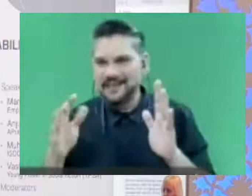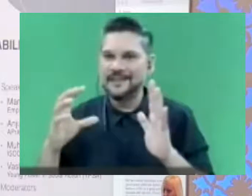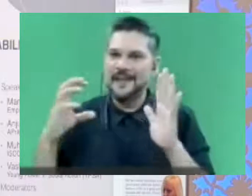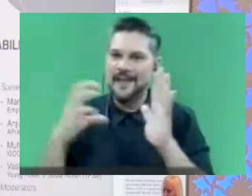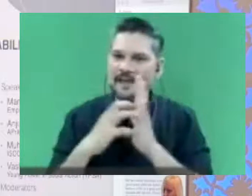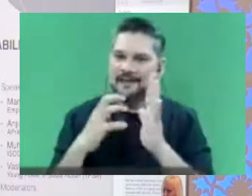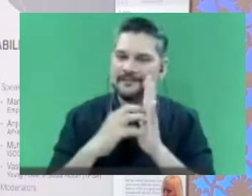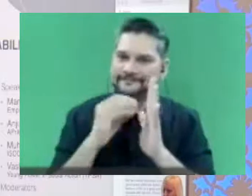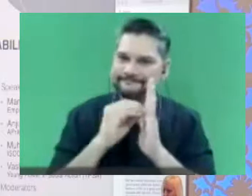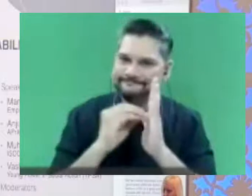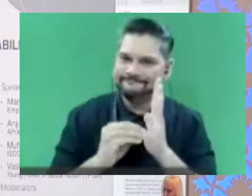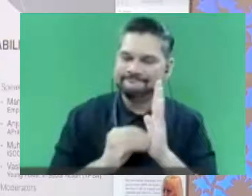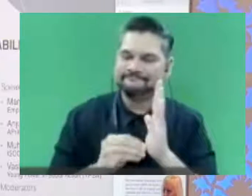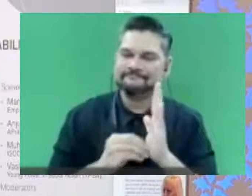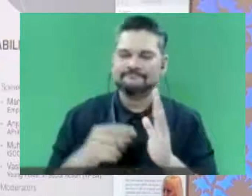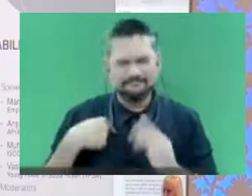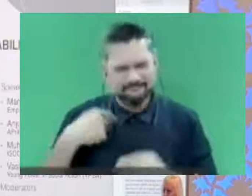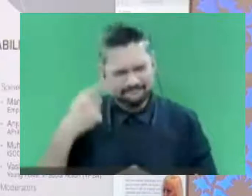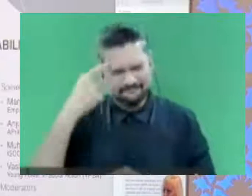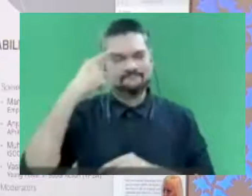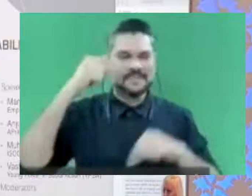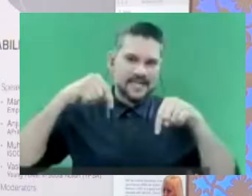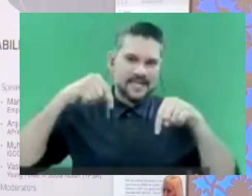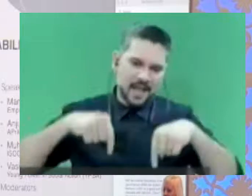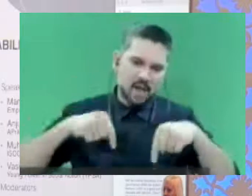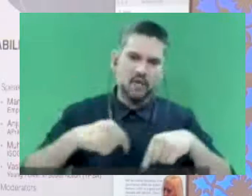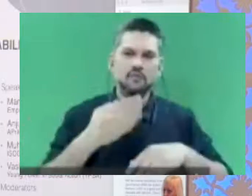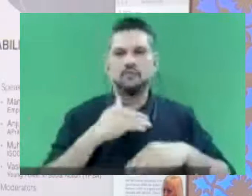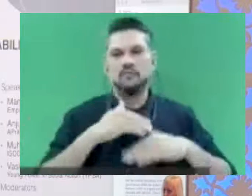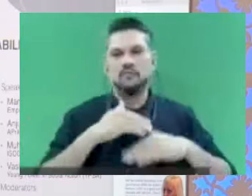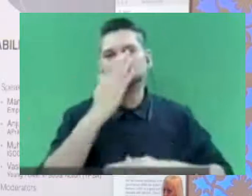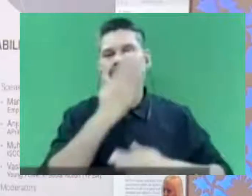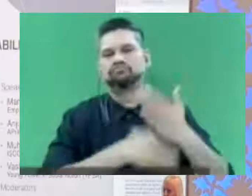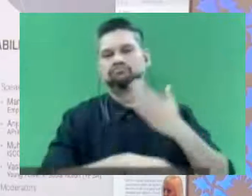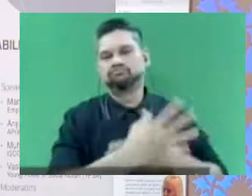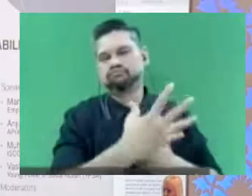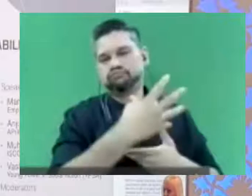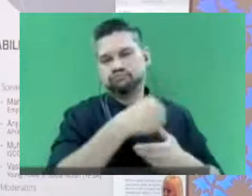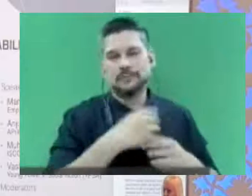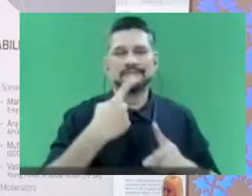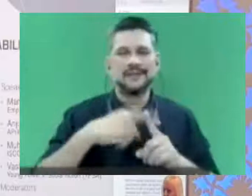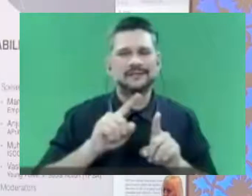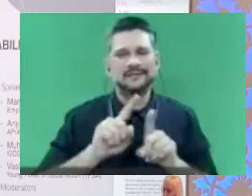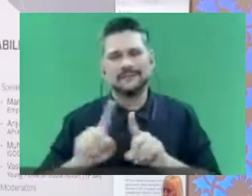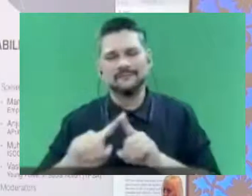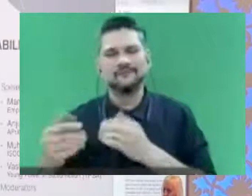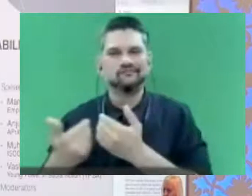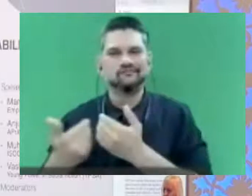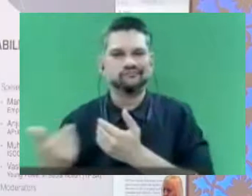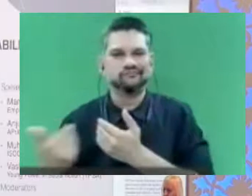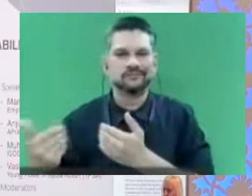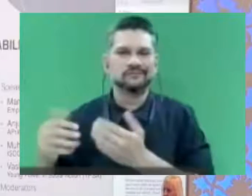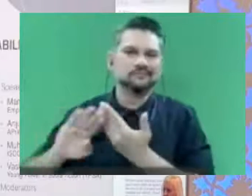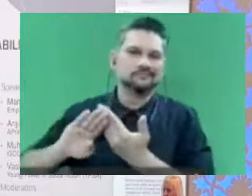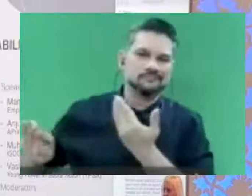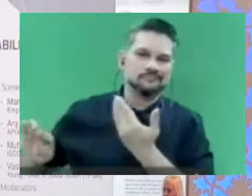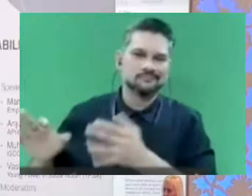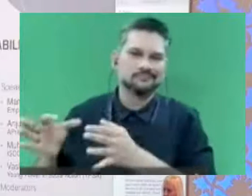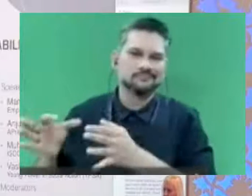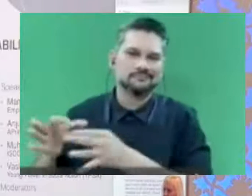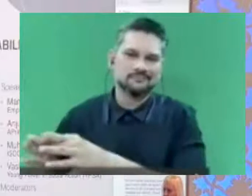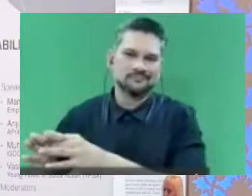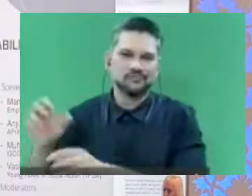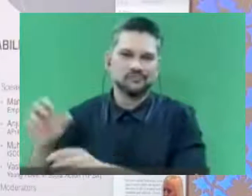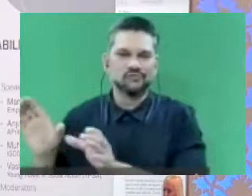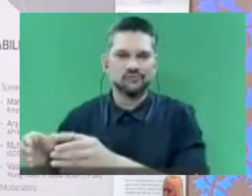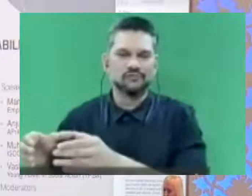and other marginalized group as well. It's not only disability in that sense, the accessibility, but we are not expert